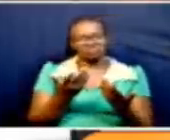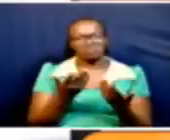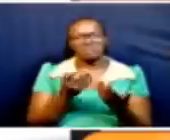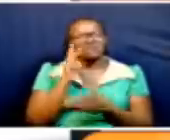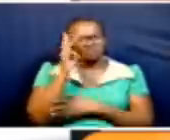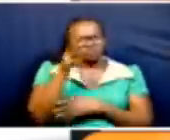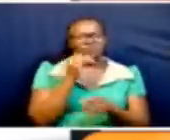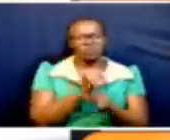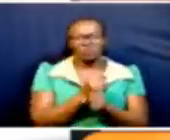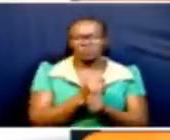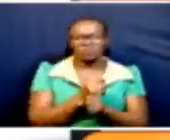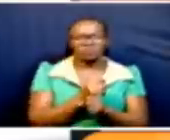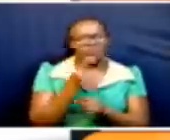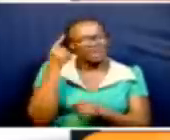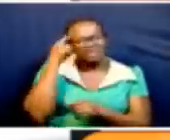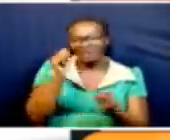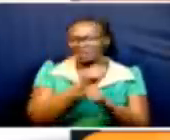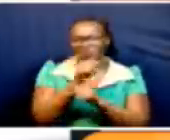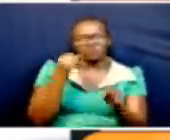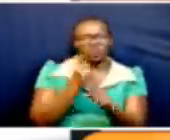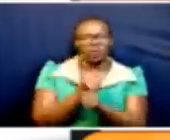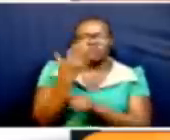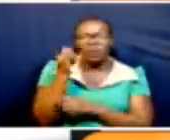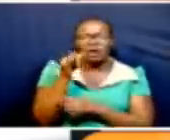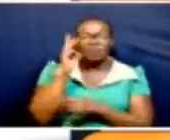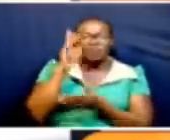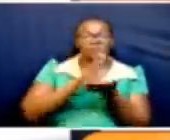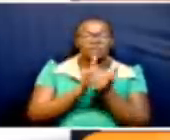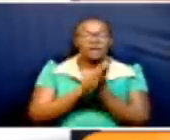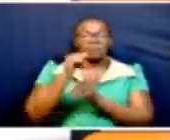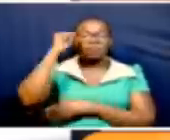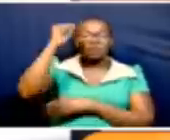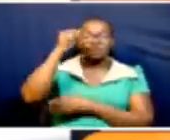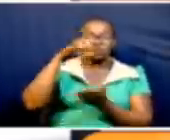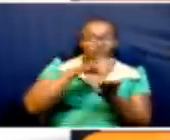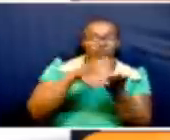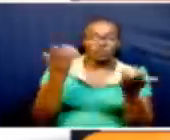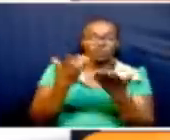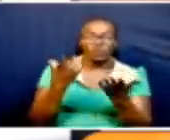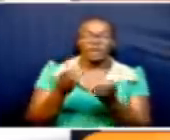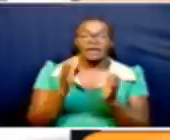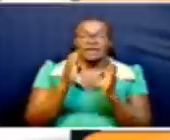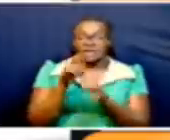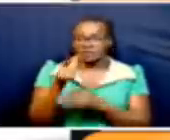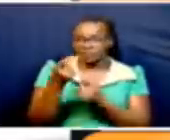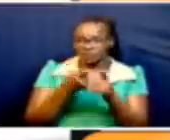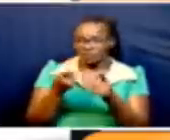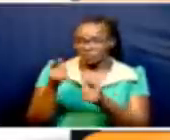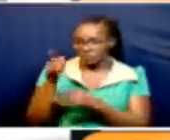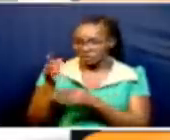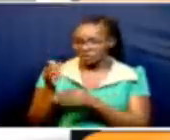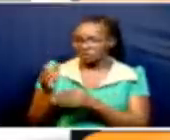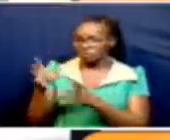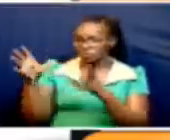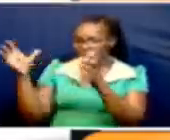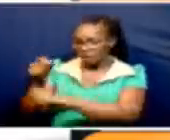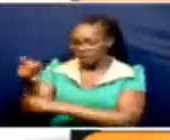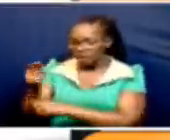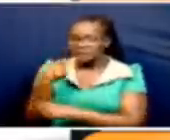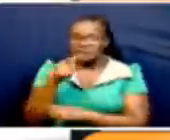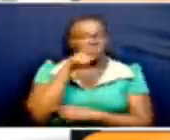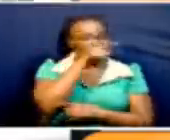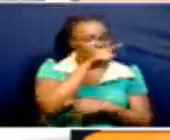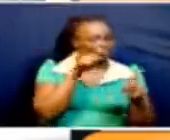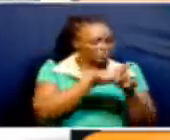It will turn out to be a political scene where if you come for this person will say, hata wewe ulifanya